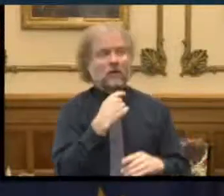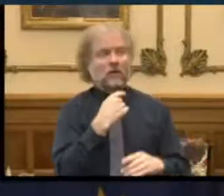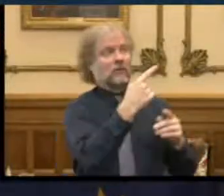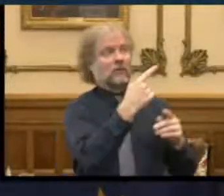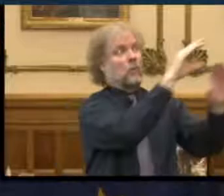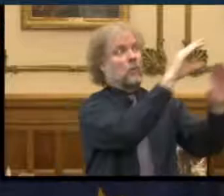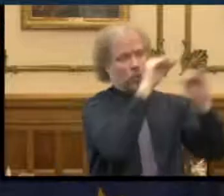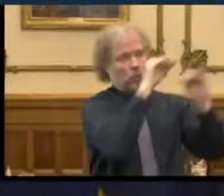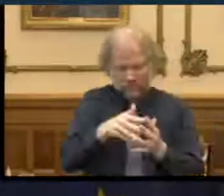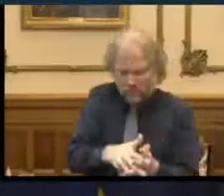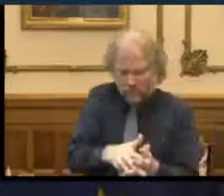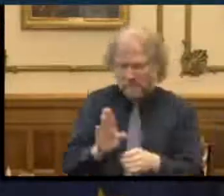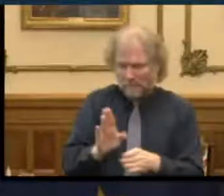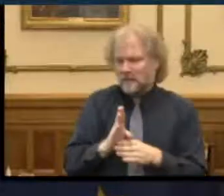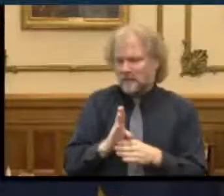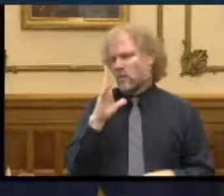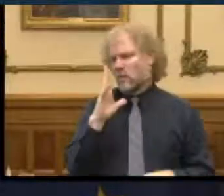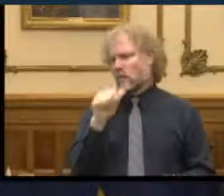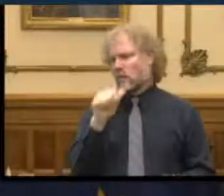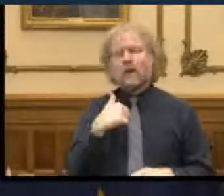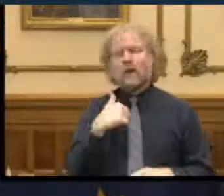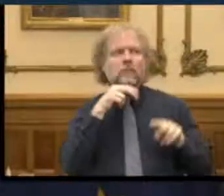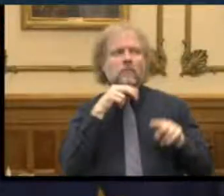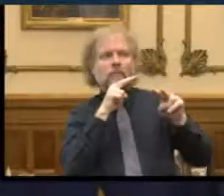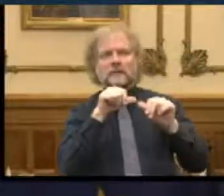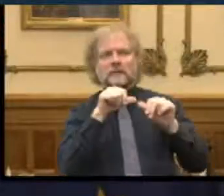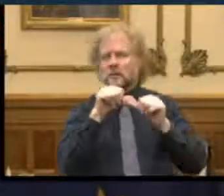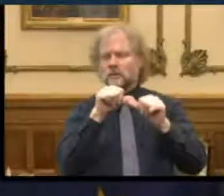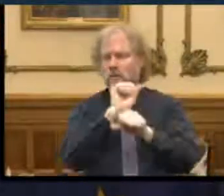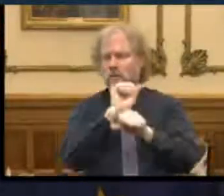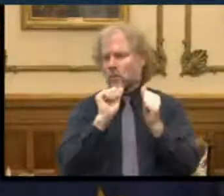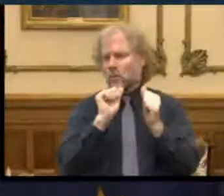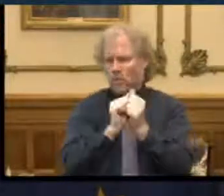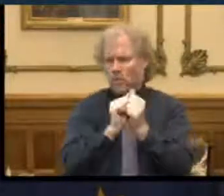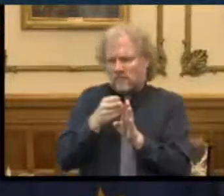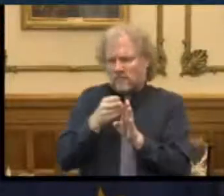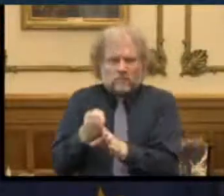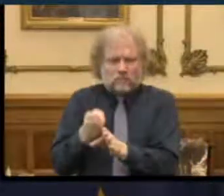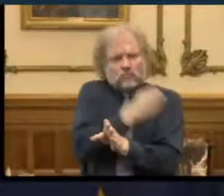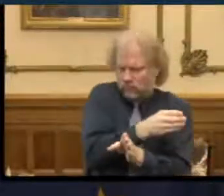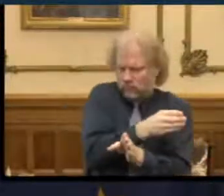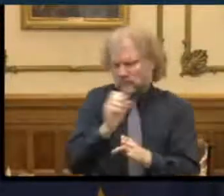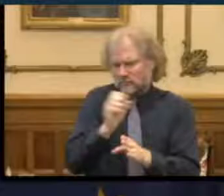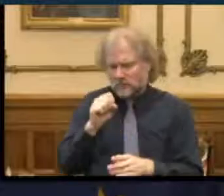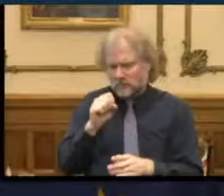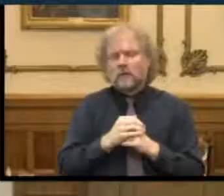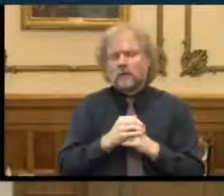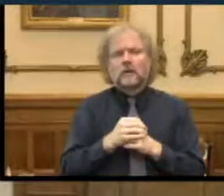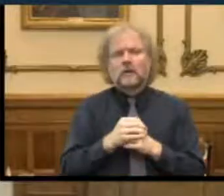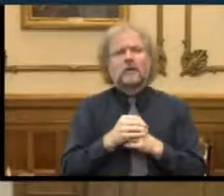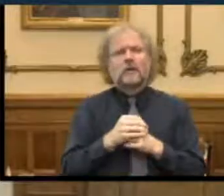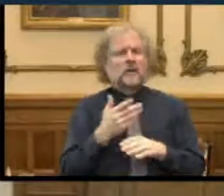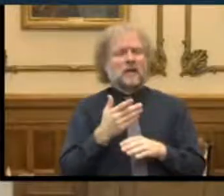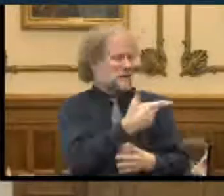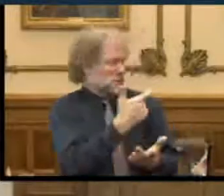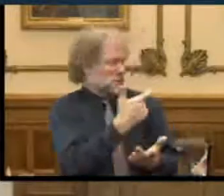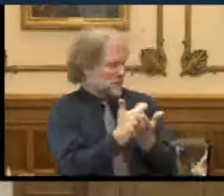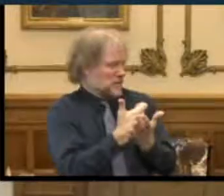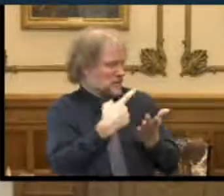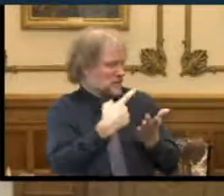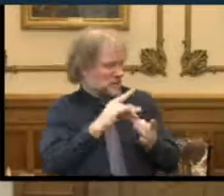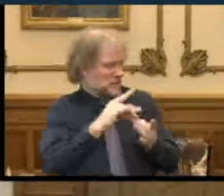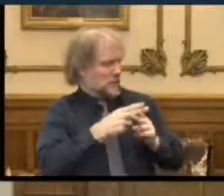So we look forward to continuing to work with our neighbors, and you might want to talk about if with